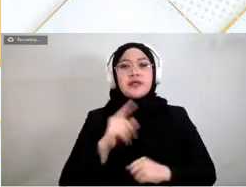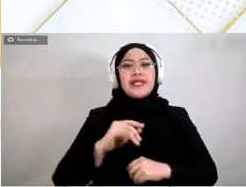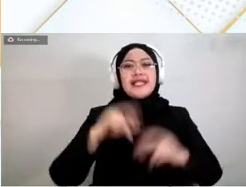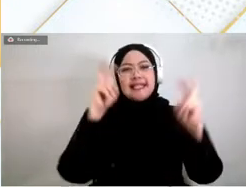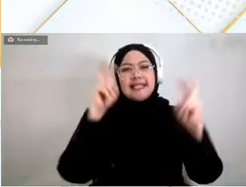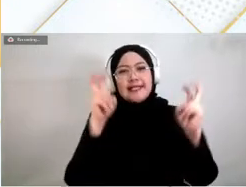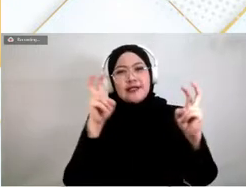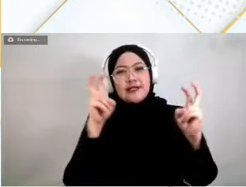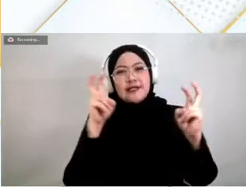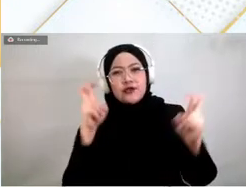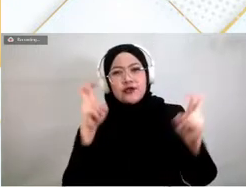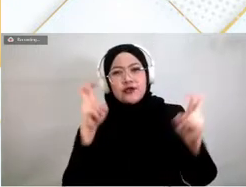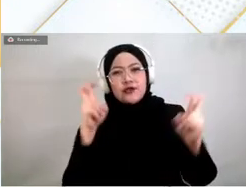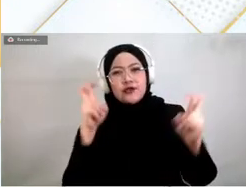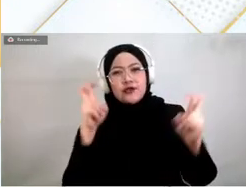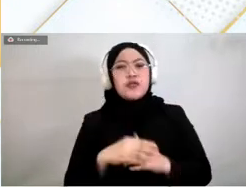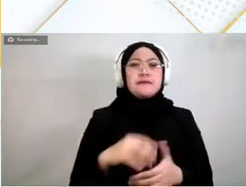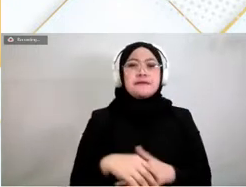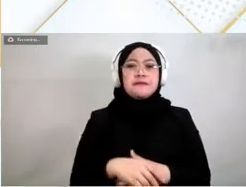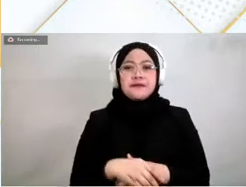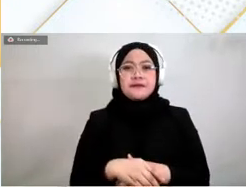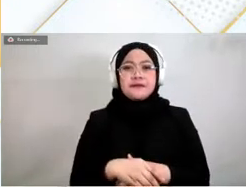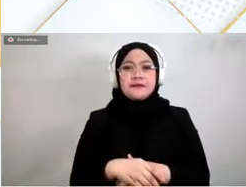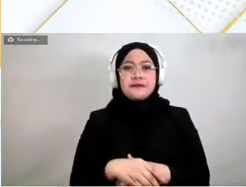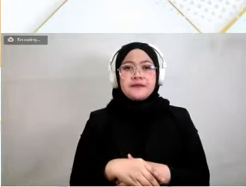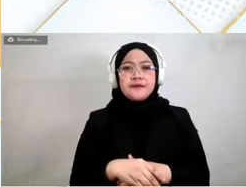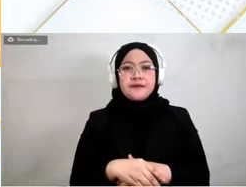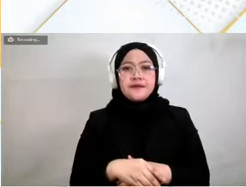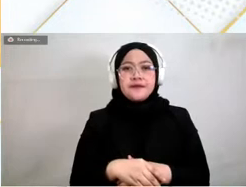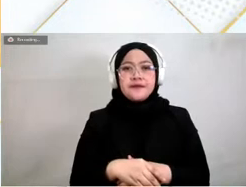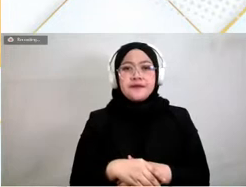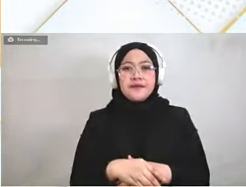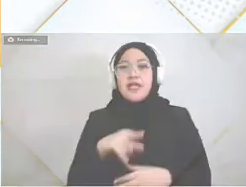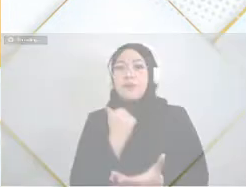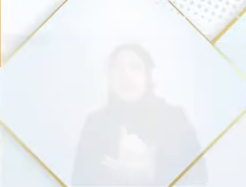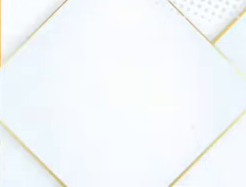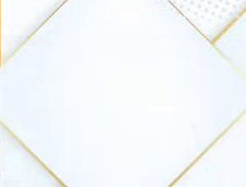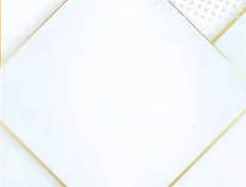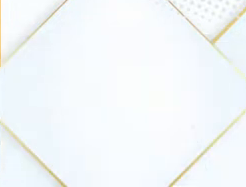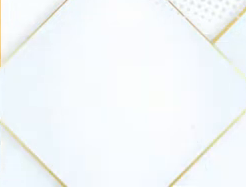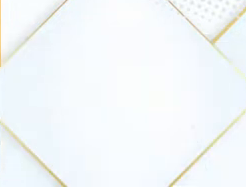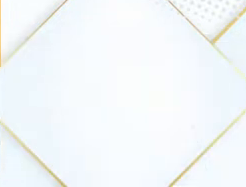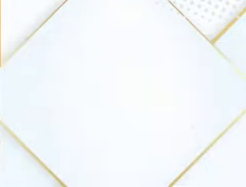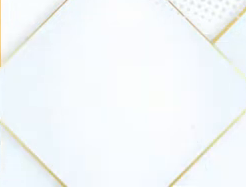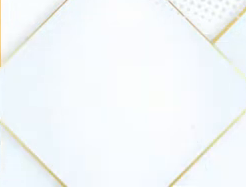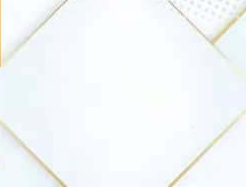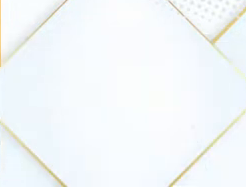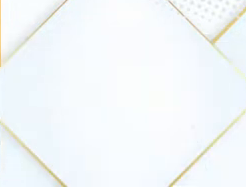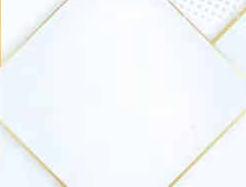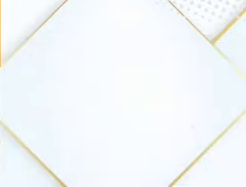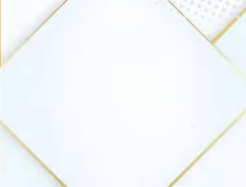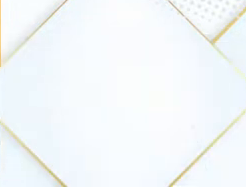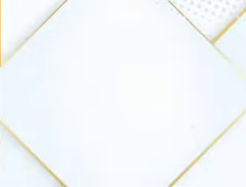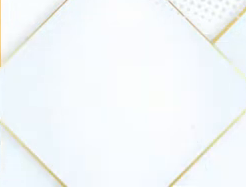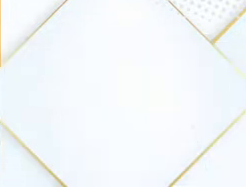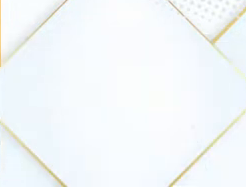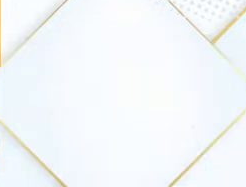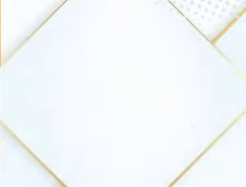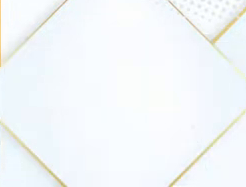same coin, and it's important that at such a critical time as